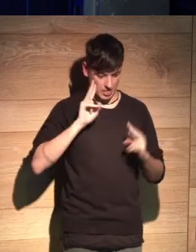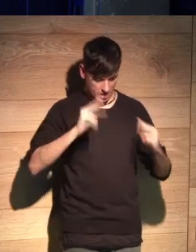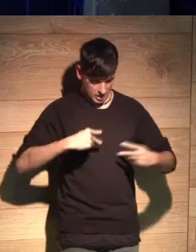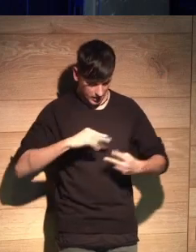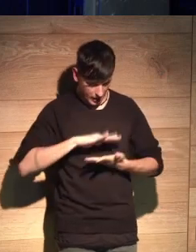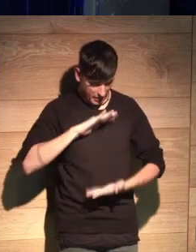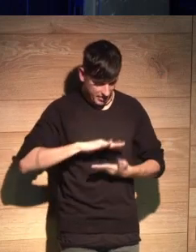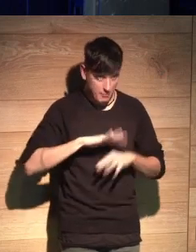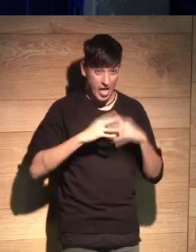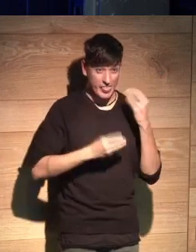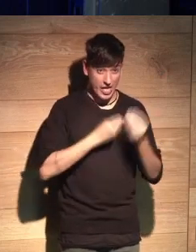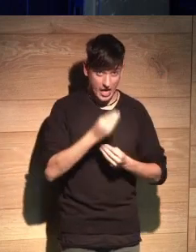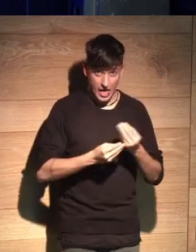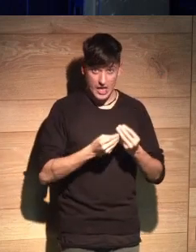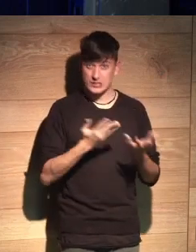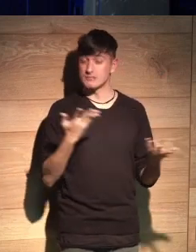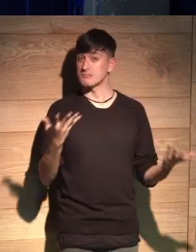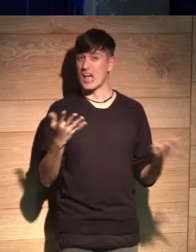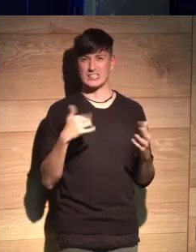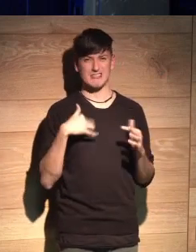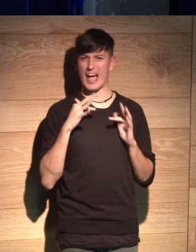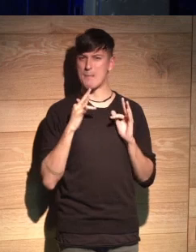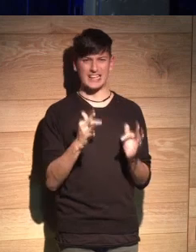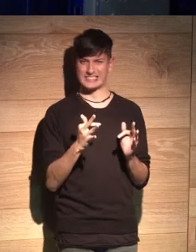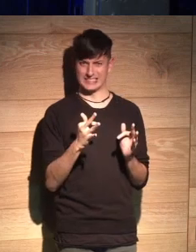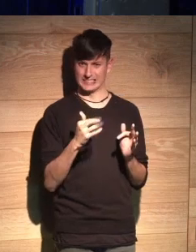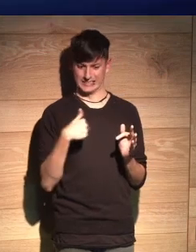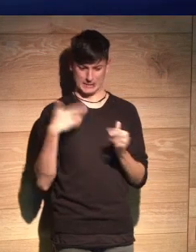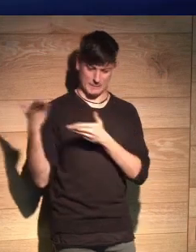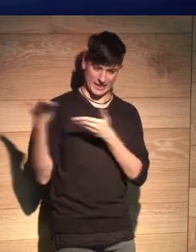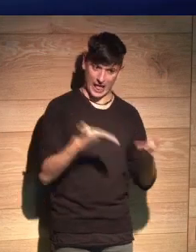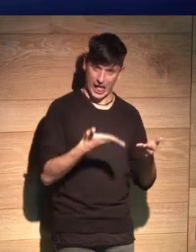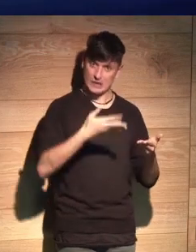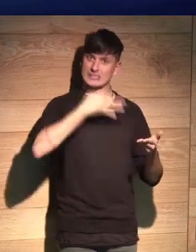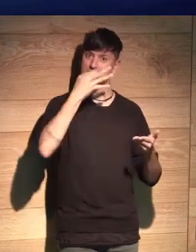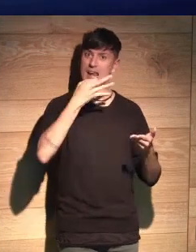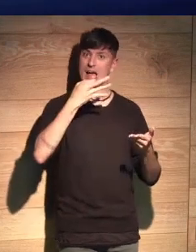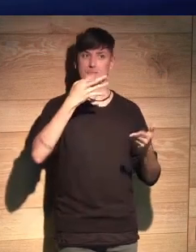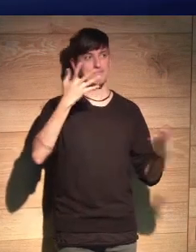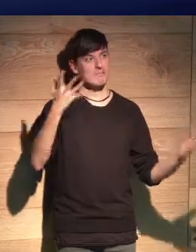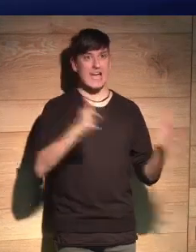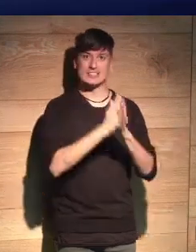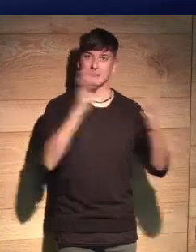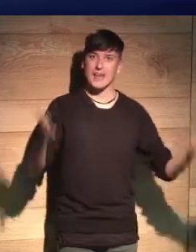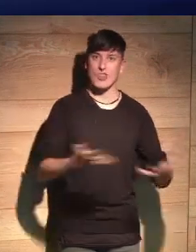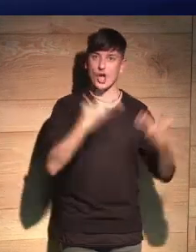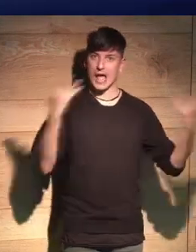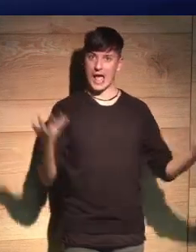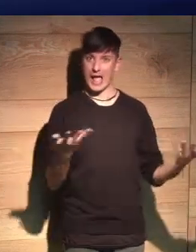and feel able to do something, is that I had never been invited to give an inspiring talk.